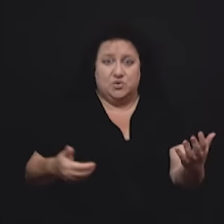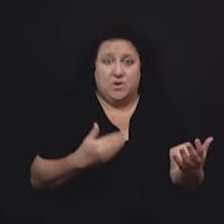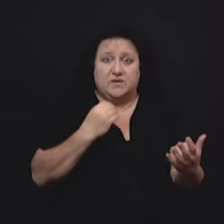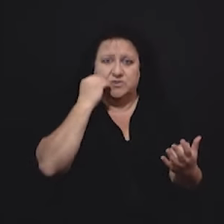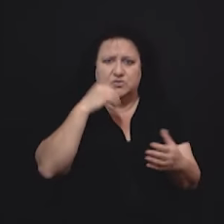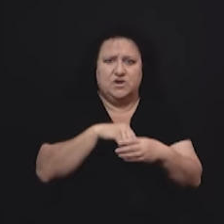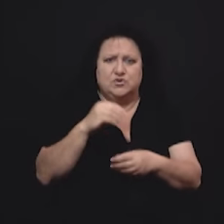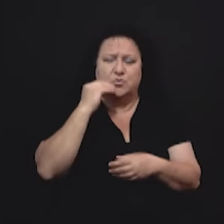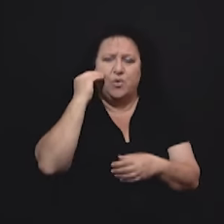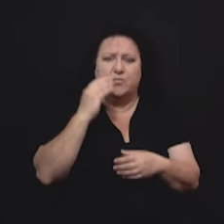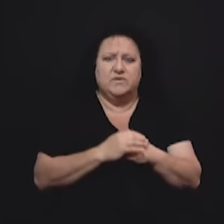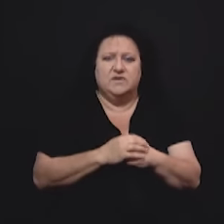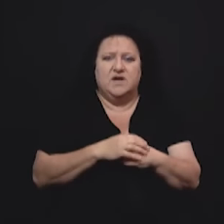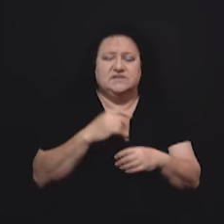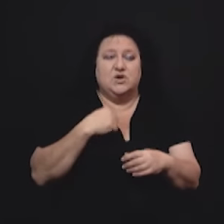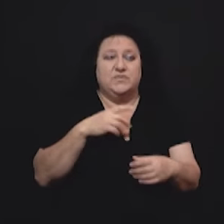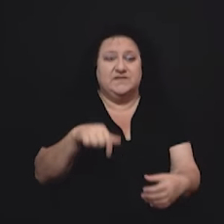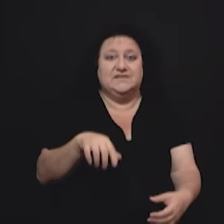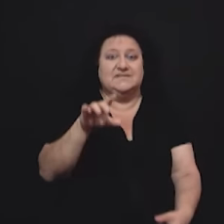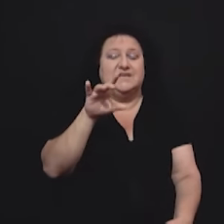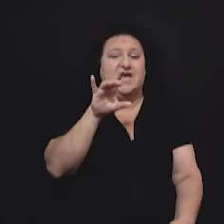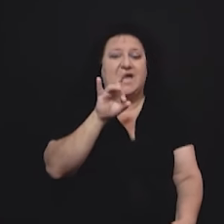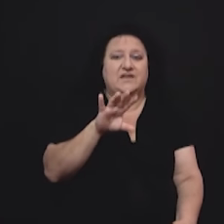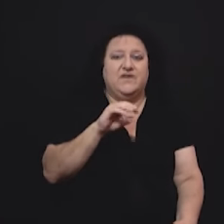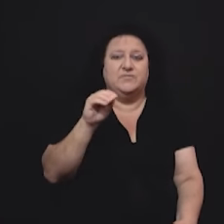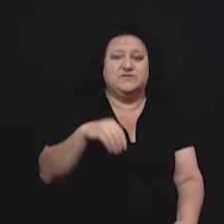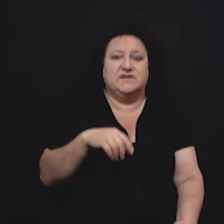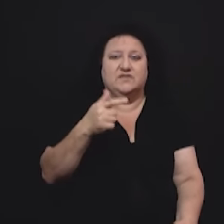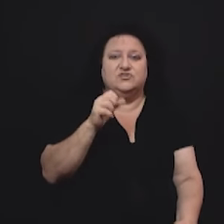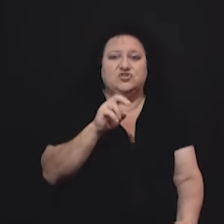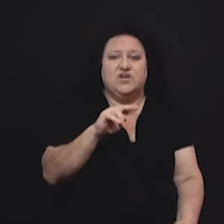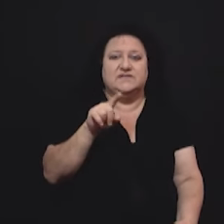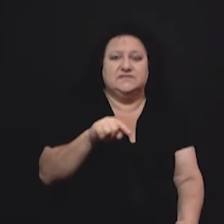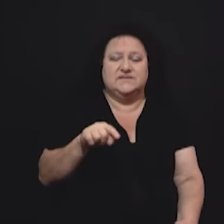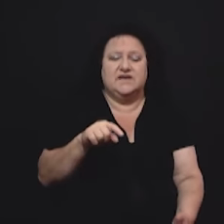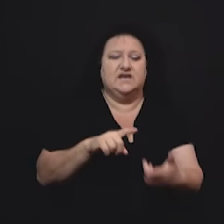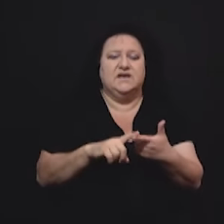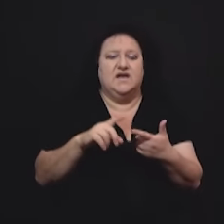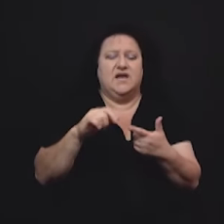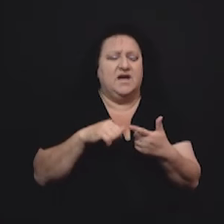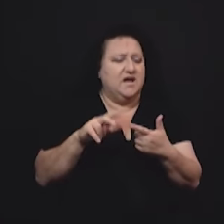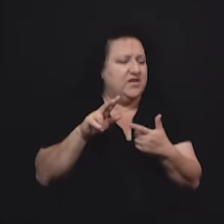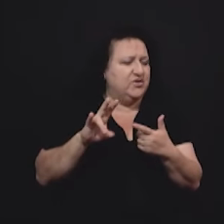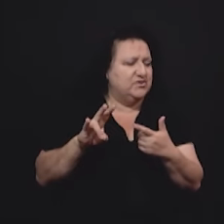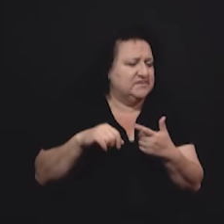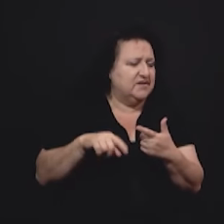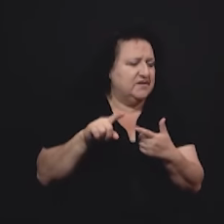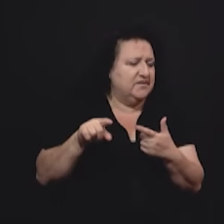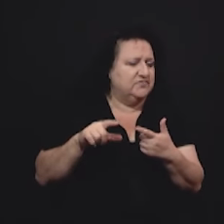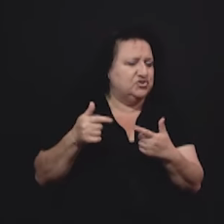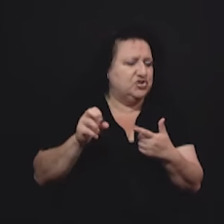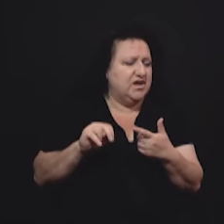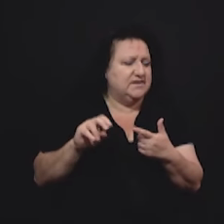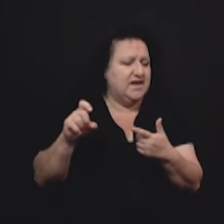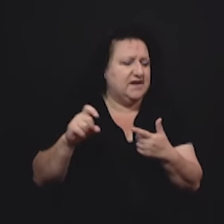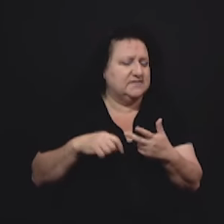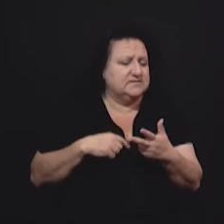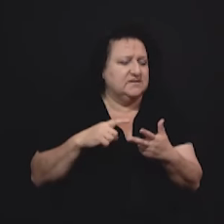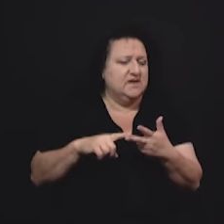65% of millennials, this is in Nashville, 47% of Gen X, and 37% of boomers are